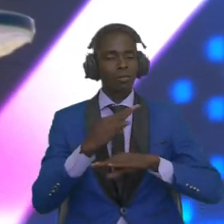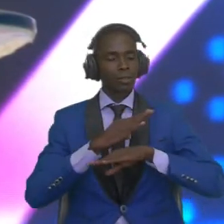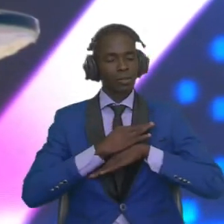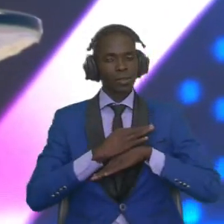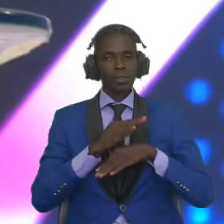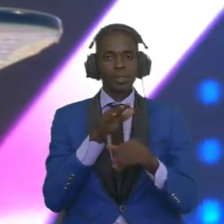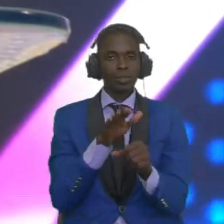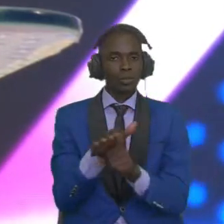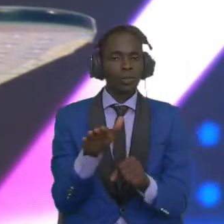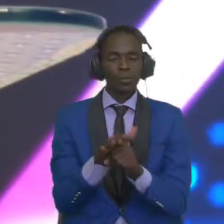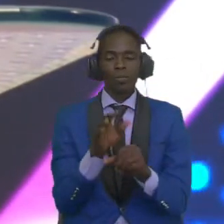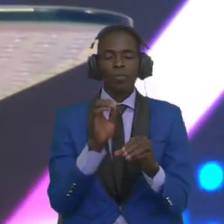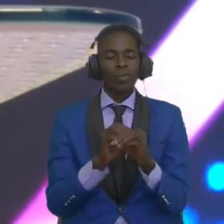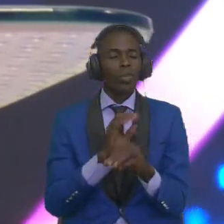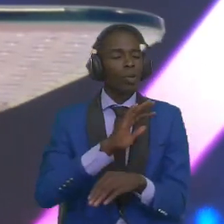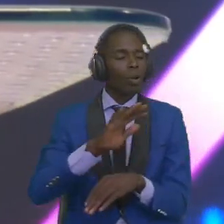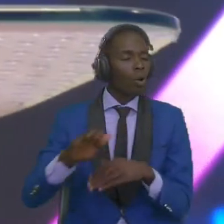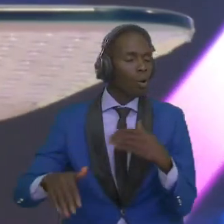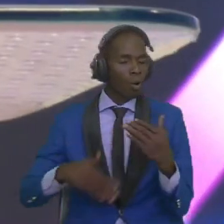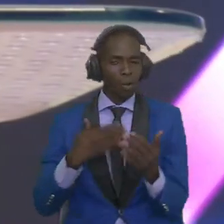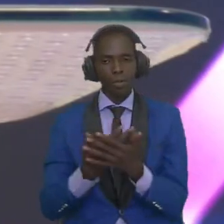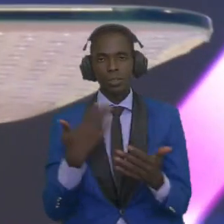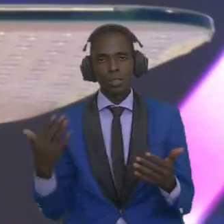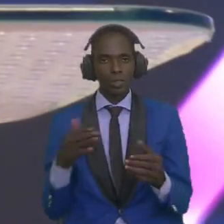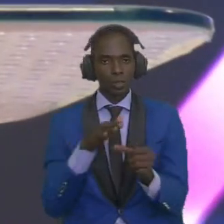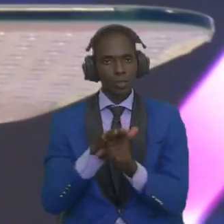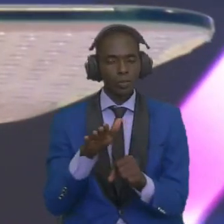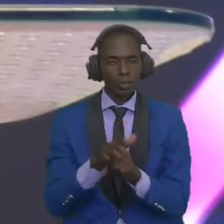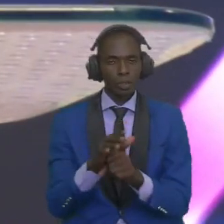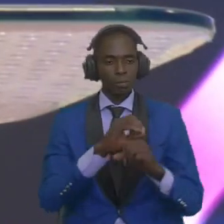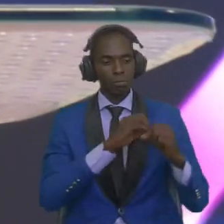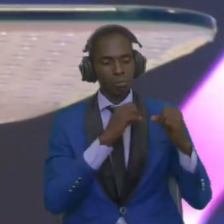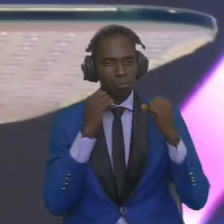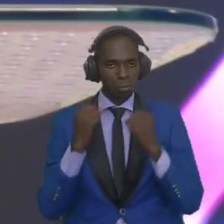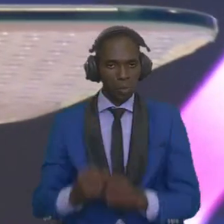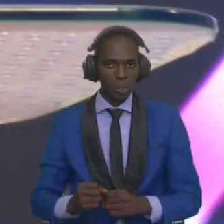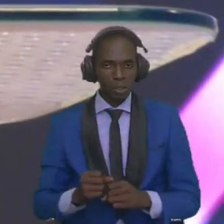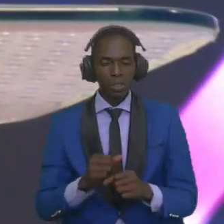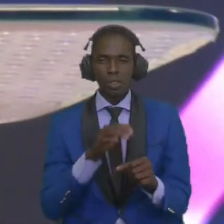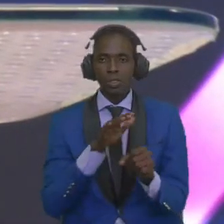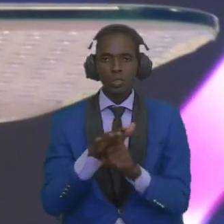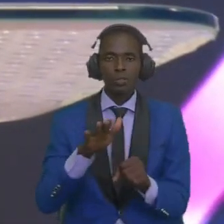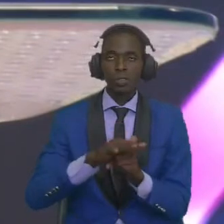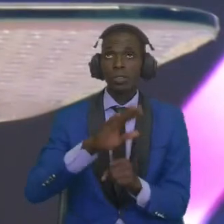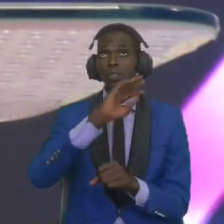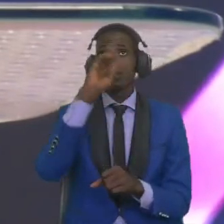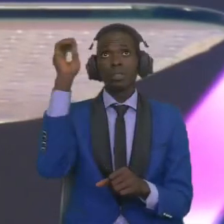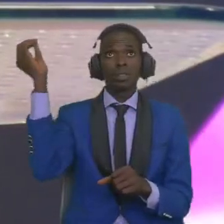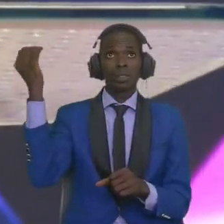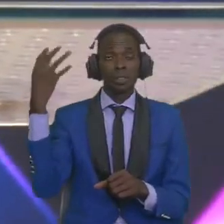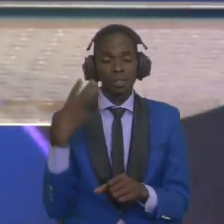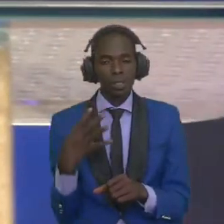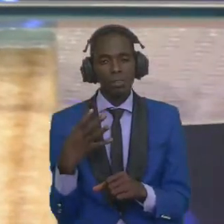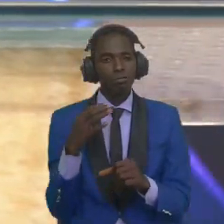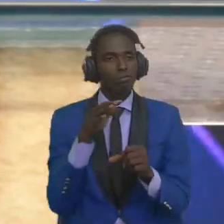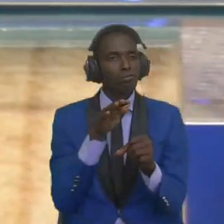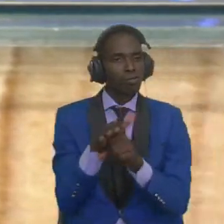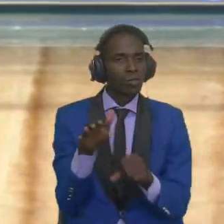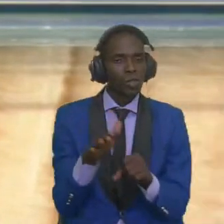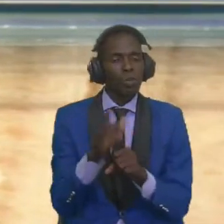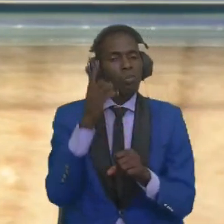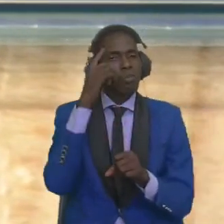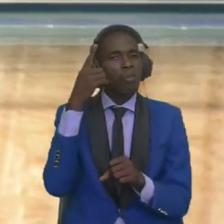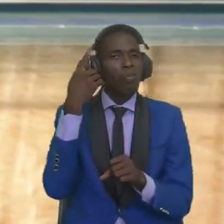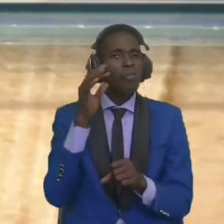things, all sufficiency of power, all sufficiency of grace, all sufficiency for